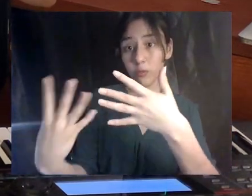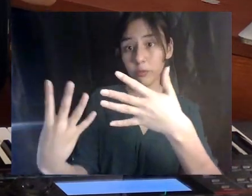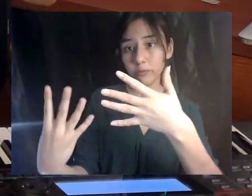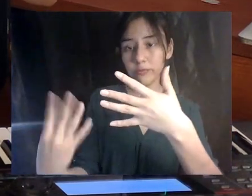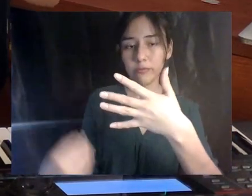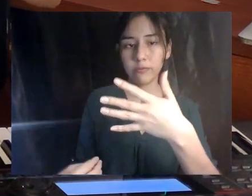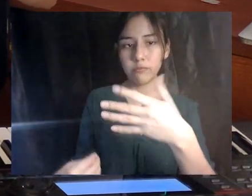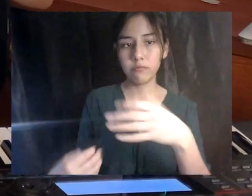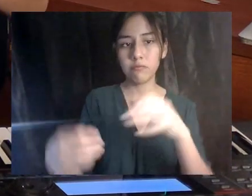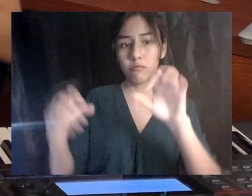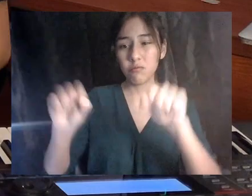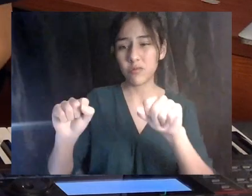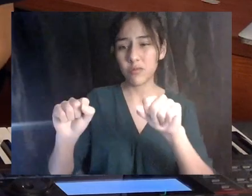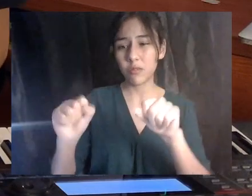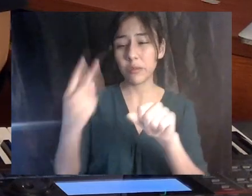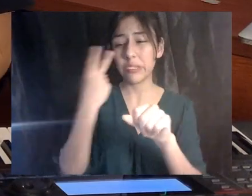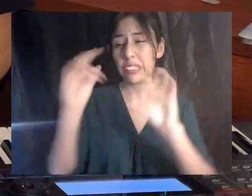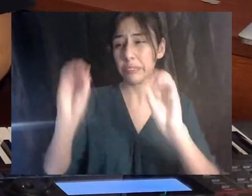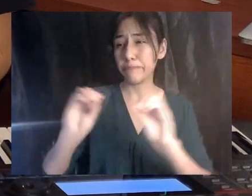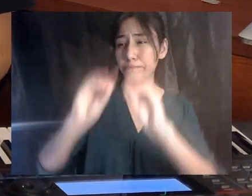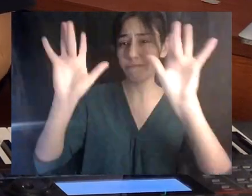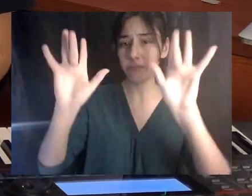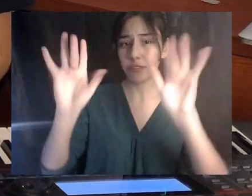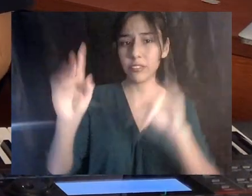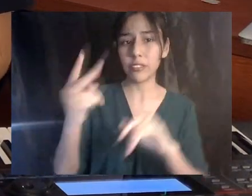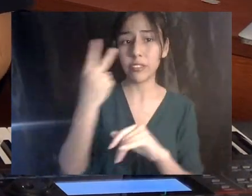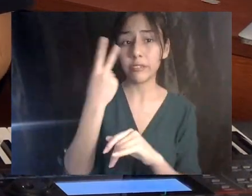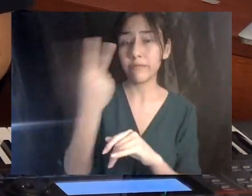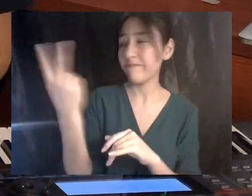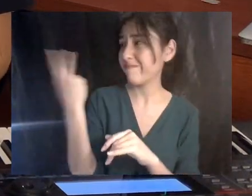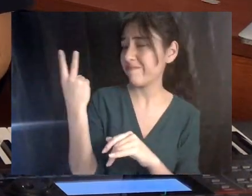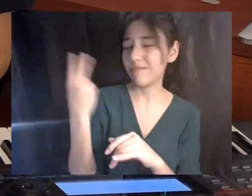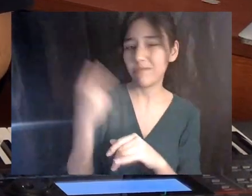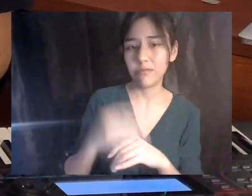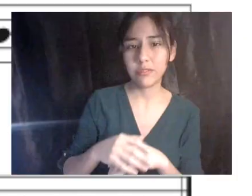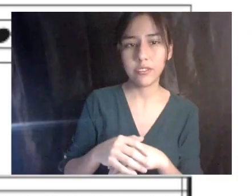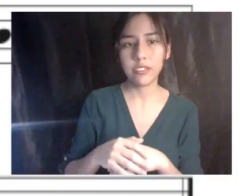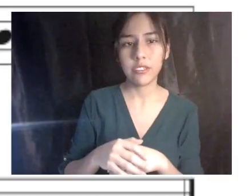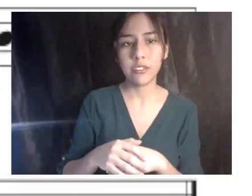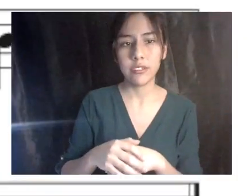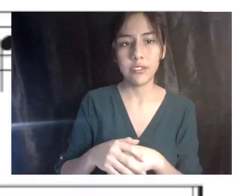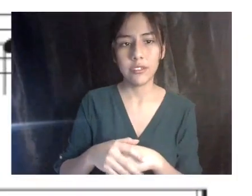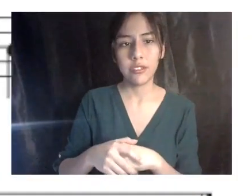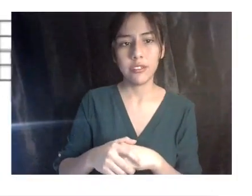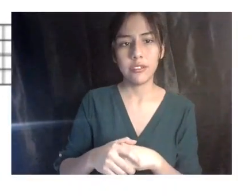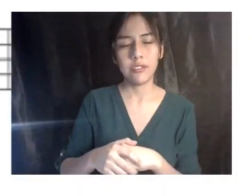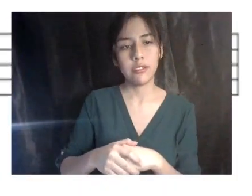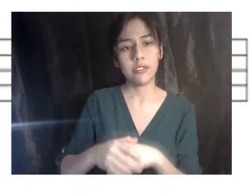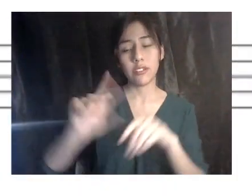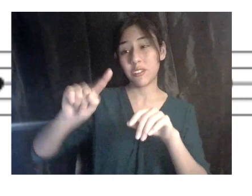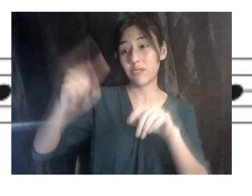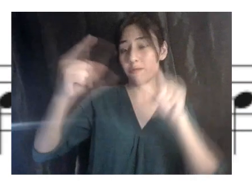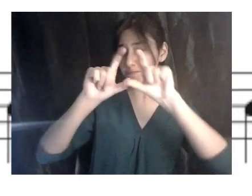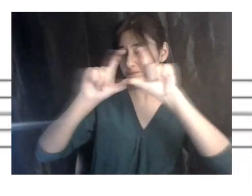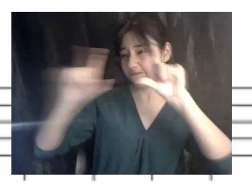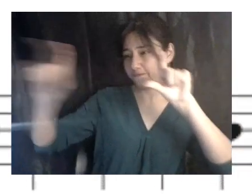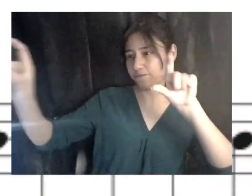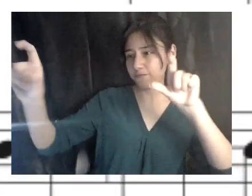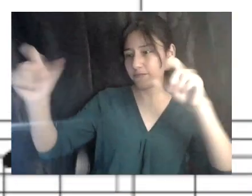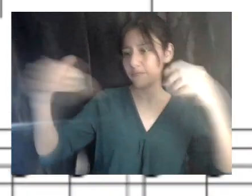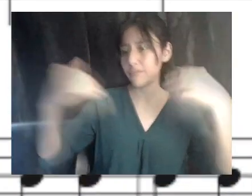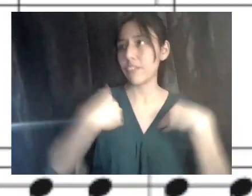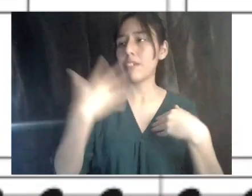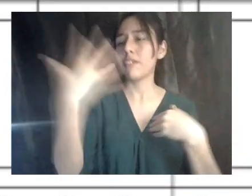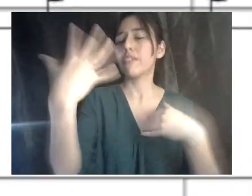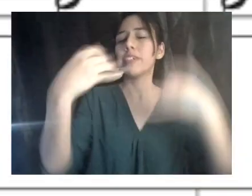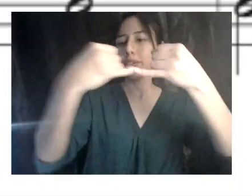spaces. And you can see this clearly shown with the music that we have back here. On the first line, you have